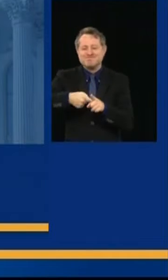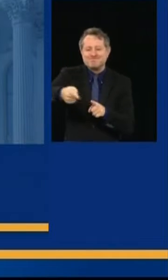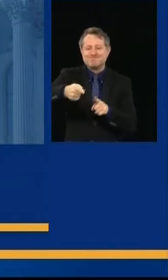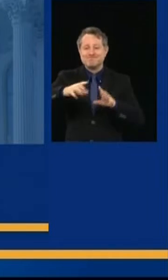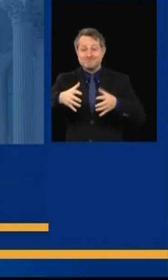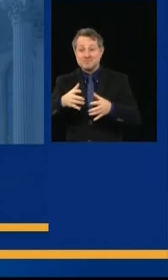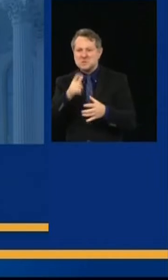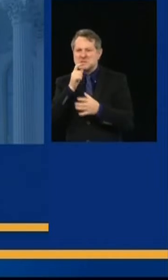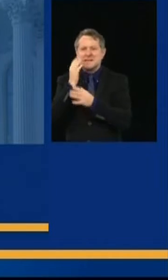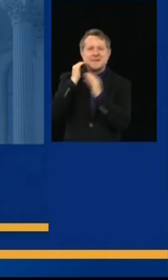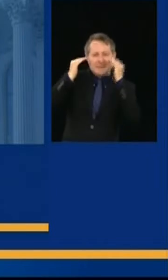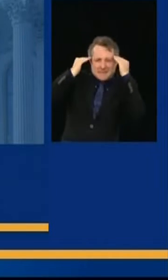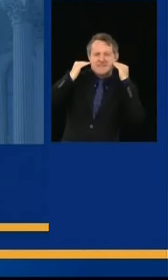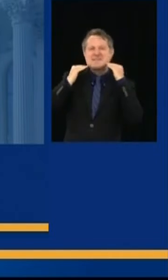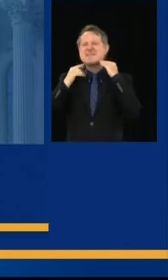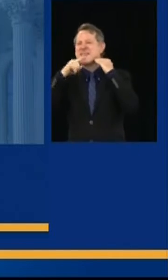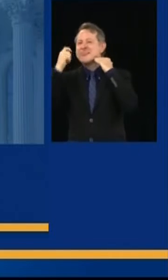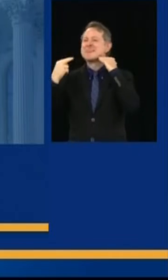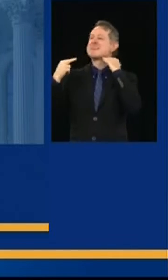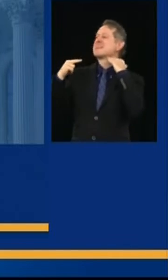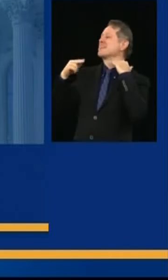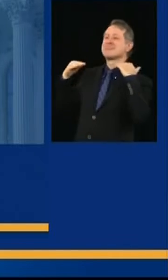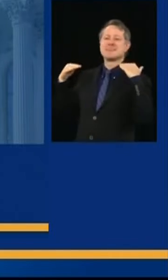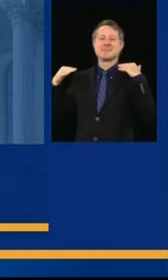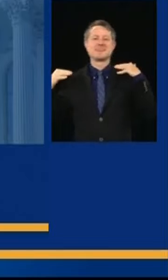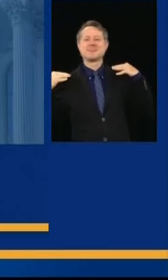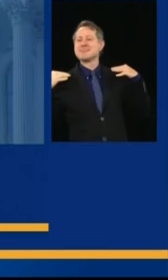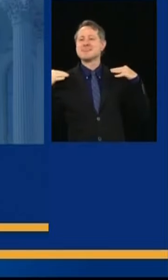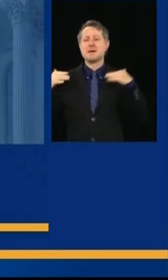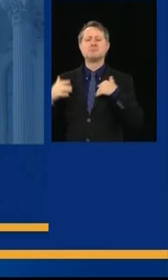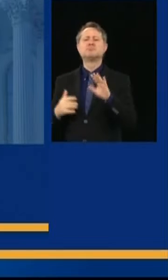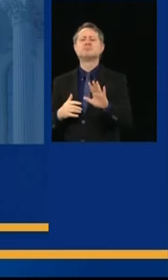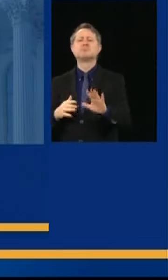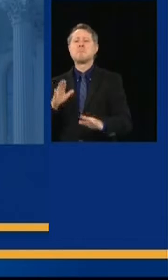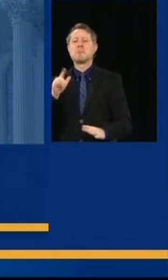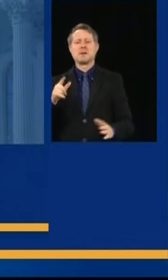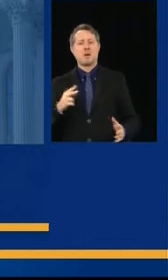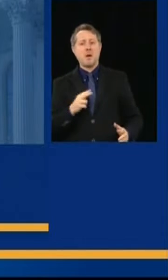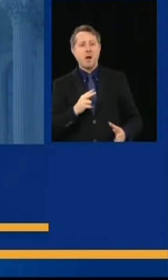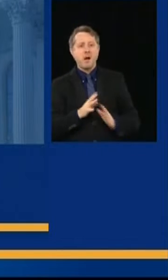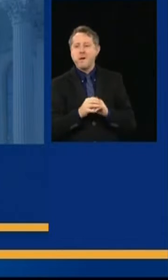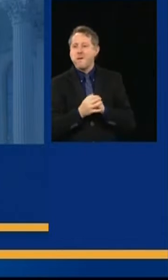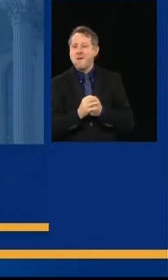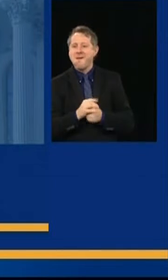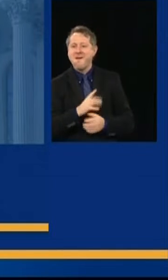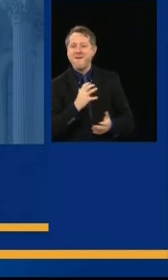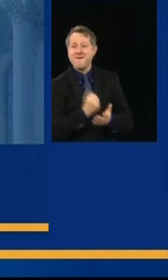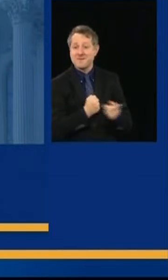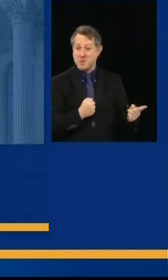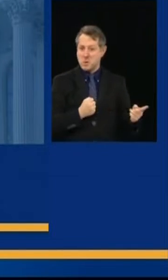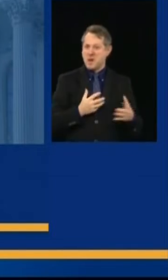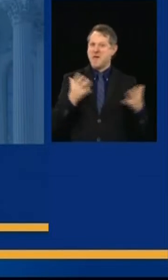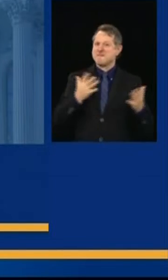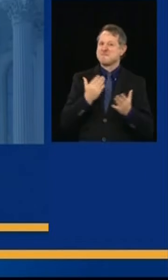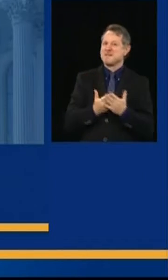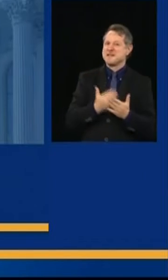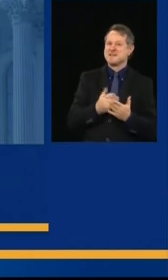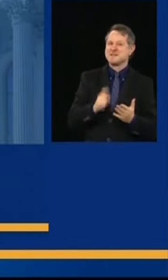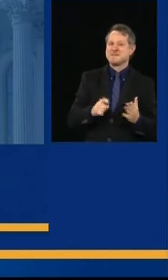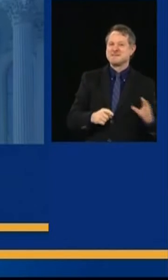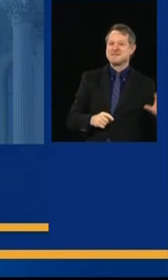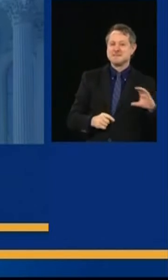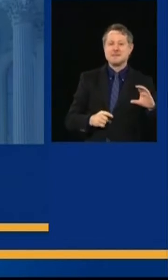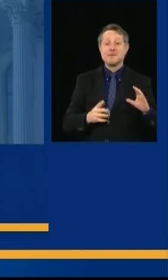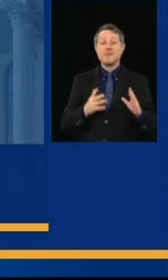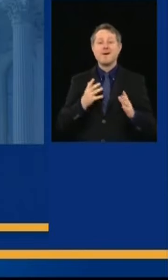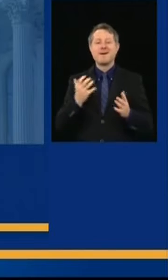that are coming out of Washington, they have a lot of funding to get the economy running. A lot of money for big businesses, and a